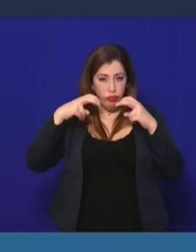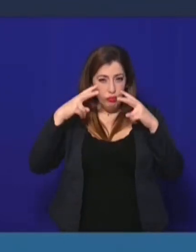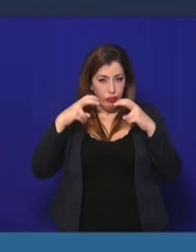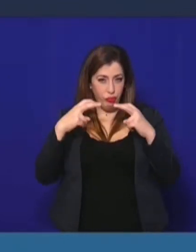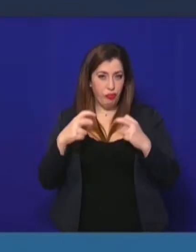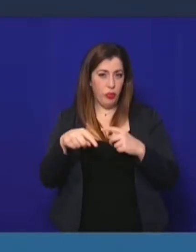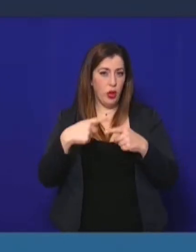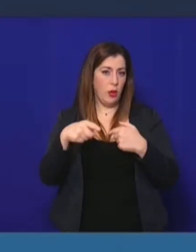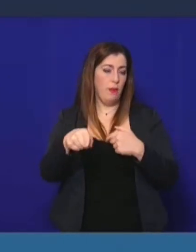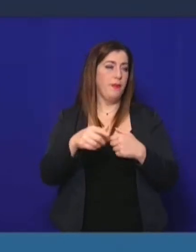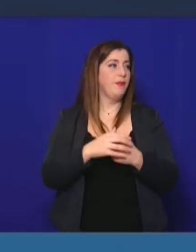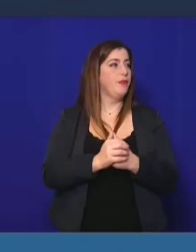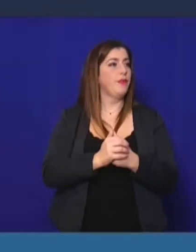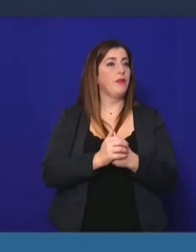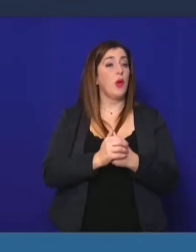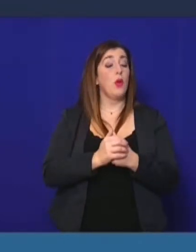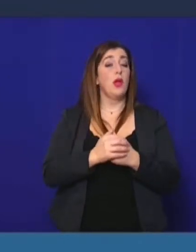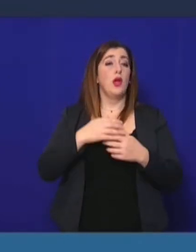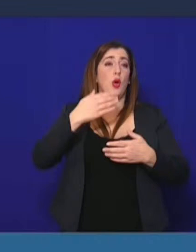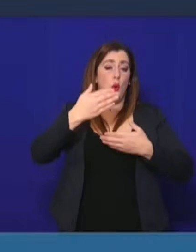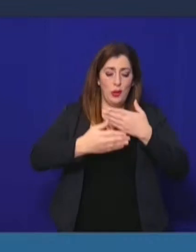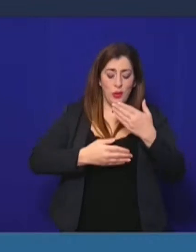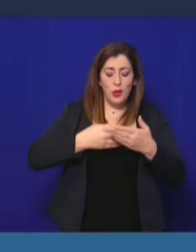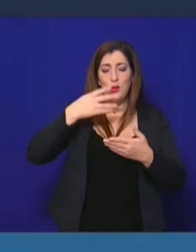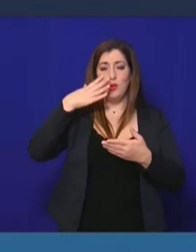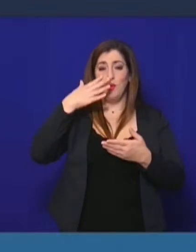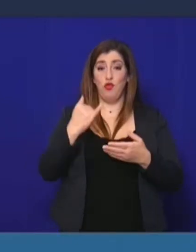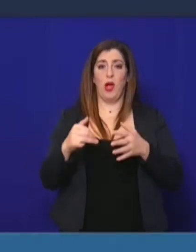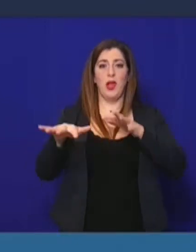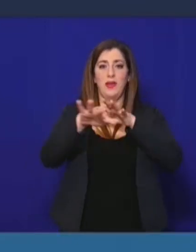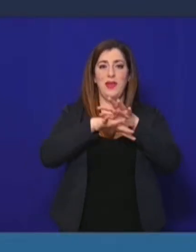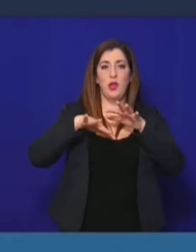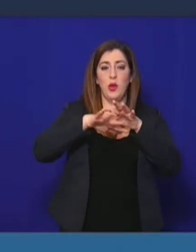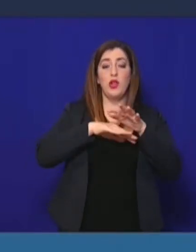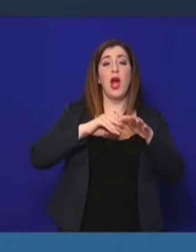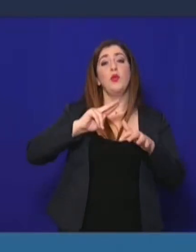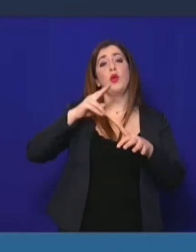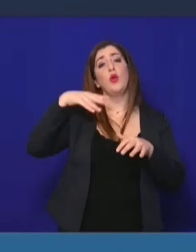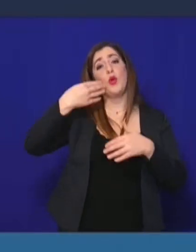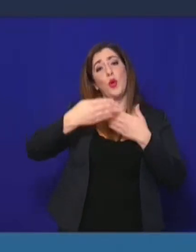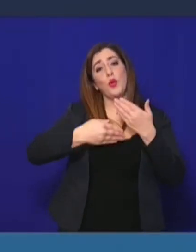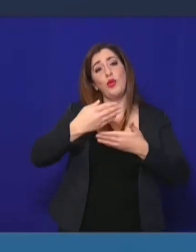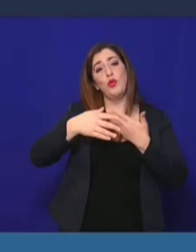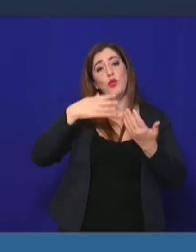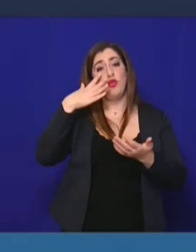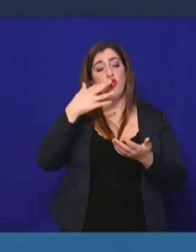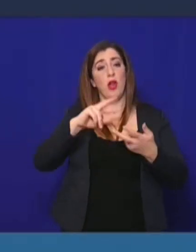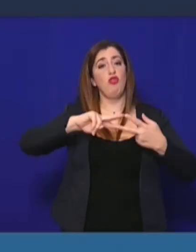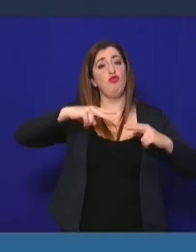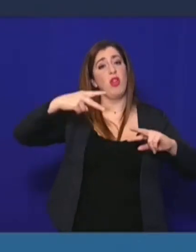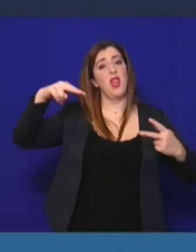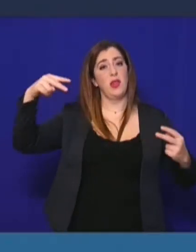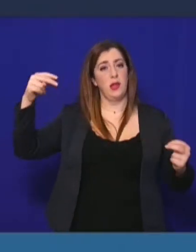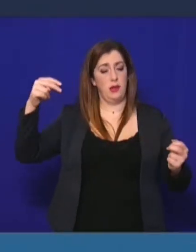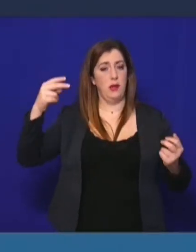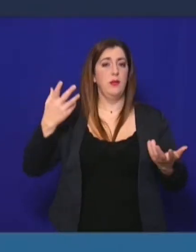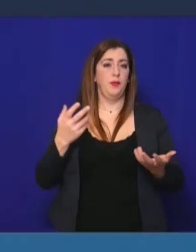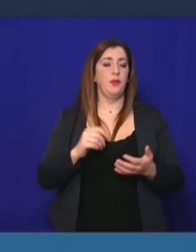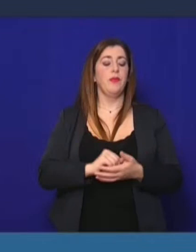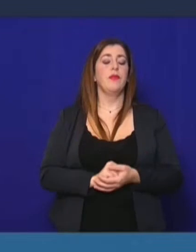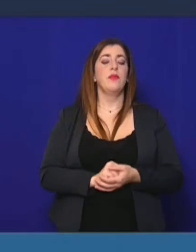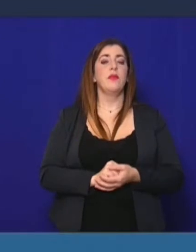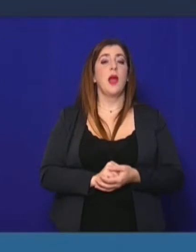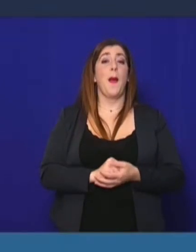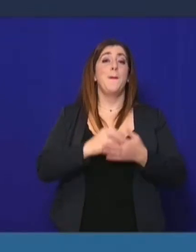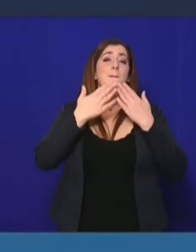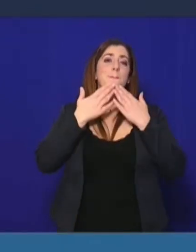at the situation. We will continue to do more genetic sequencing, and we will continue with our mitigation measures. I'd like to appeal to everyone